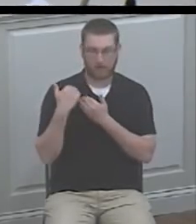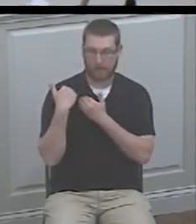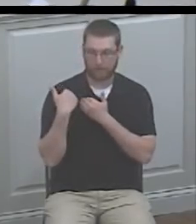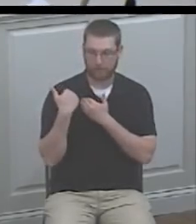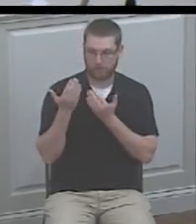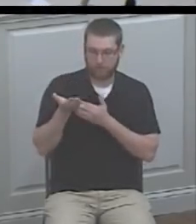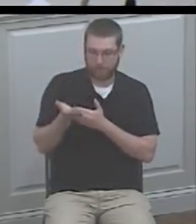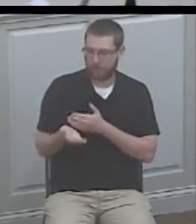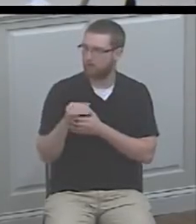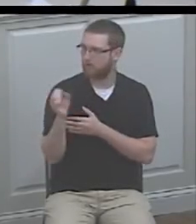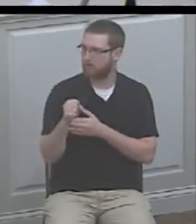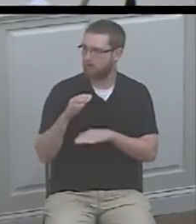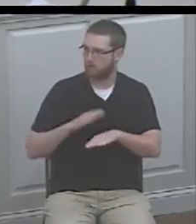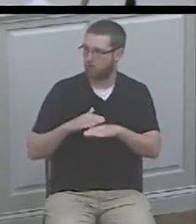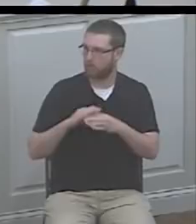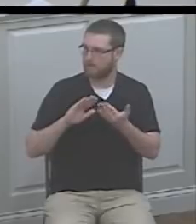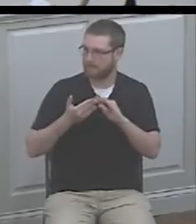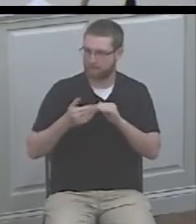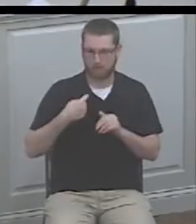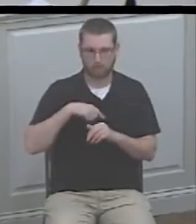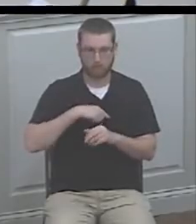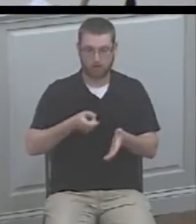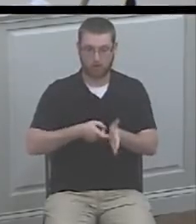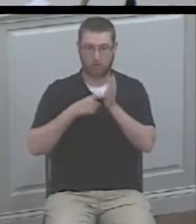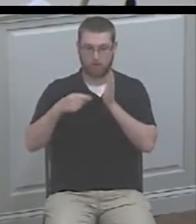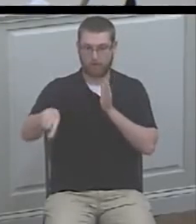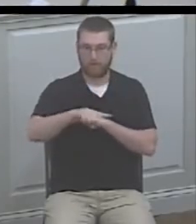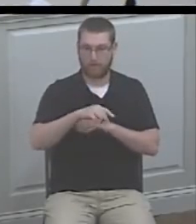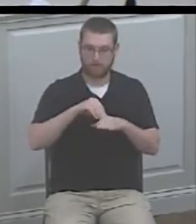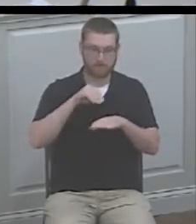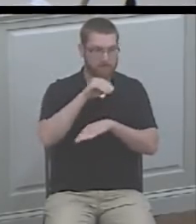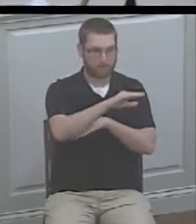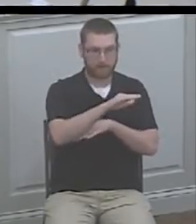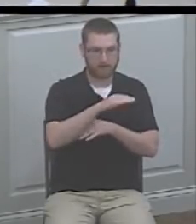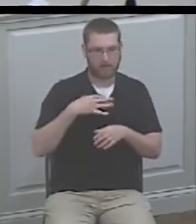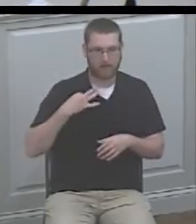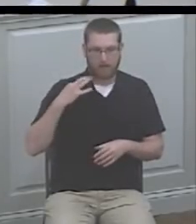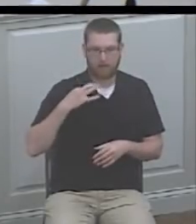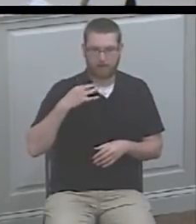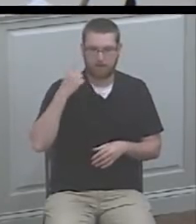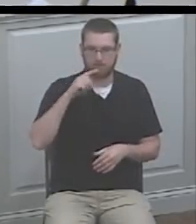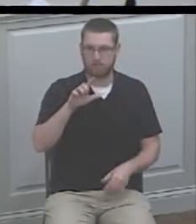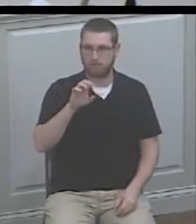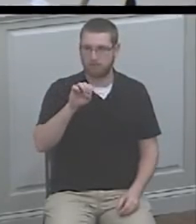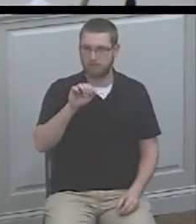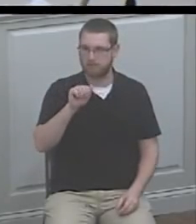be present on the city, we're not requiring them to submit a application to lease that